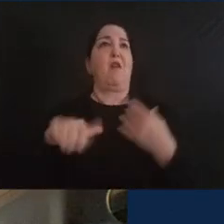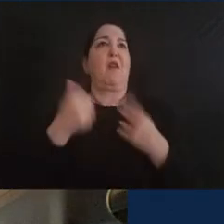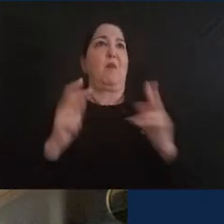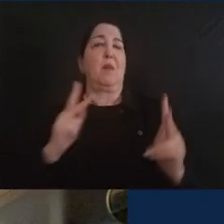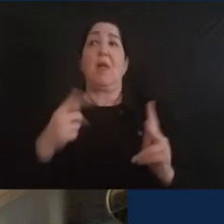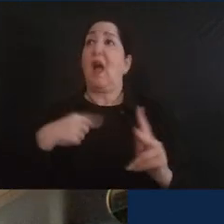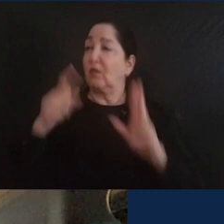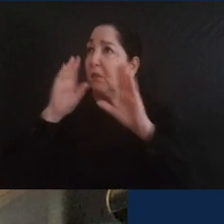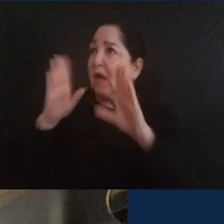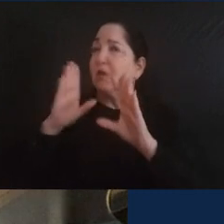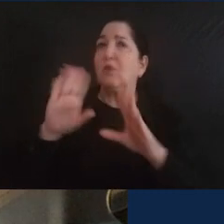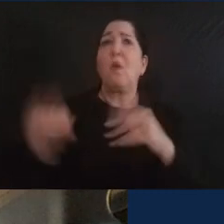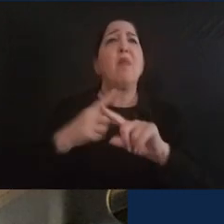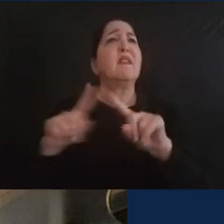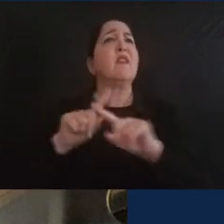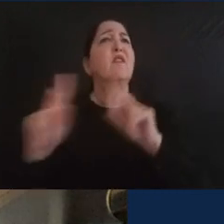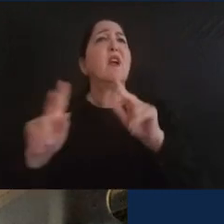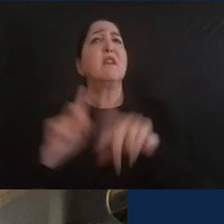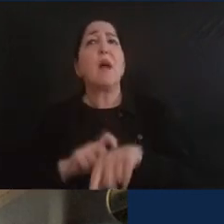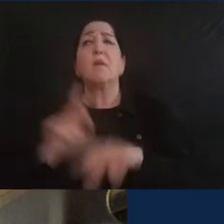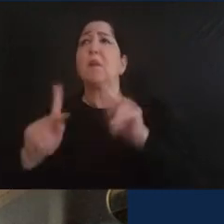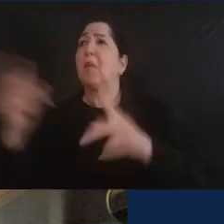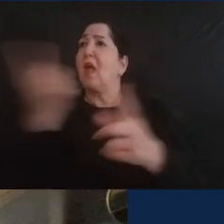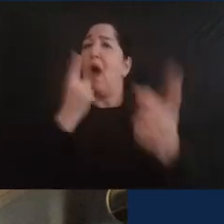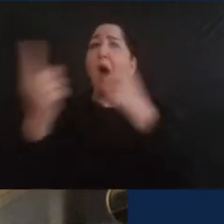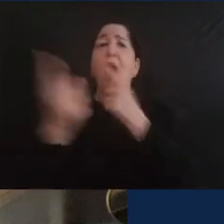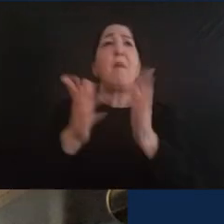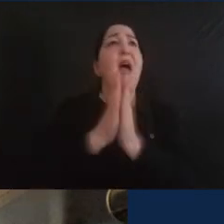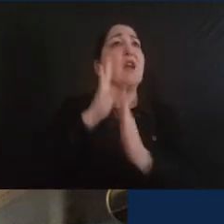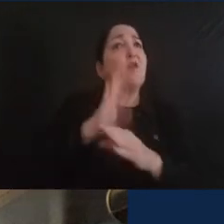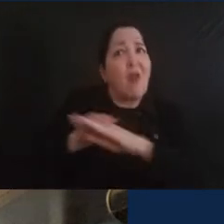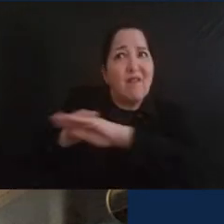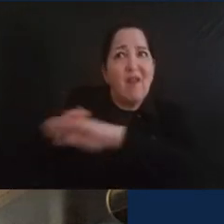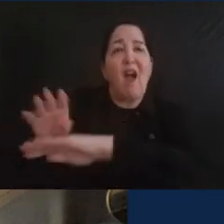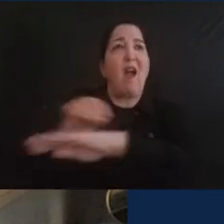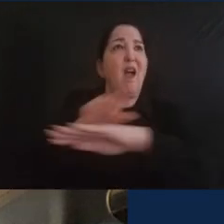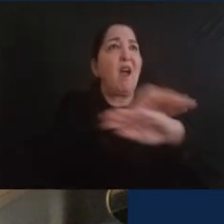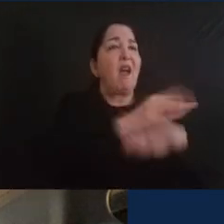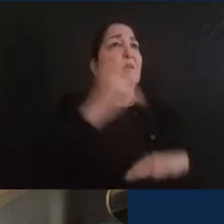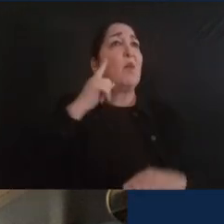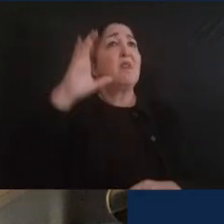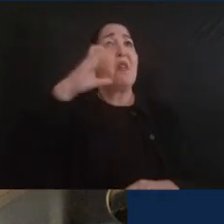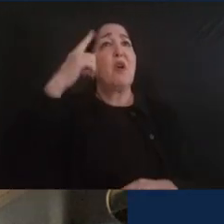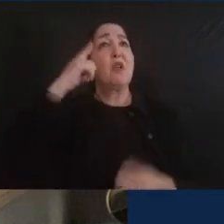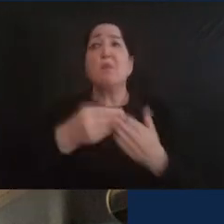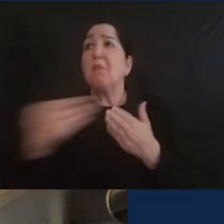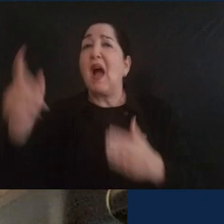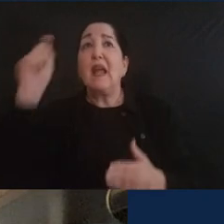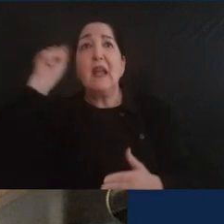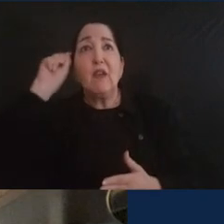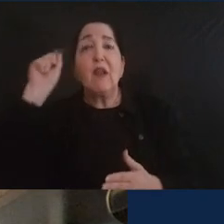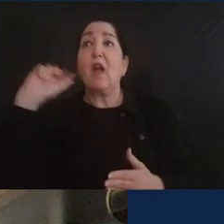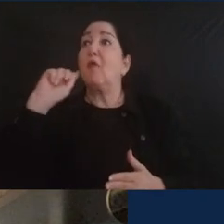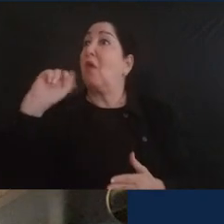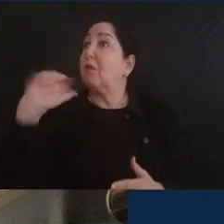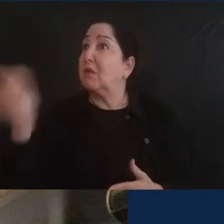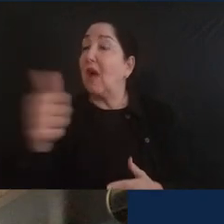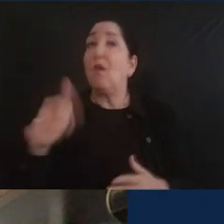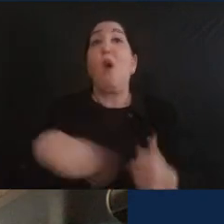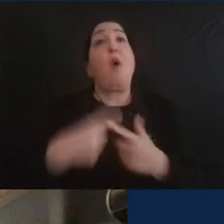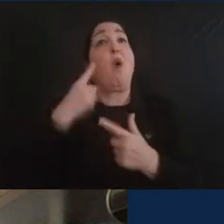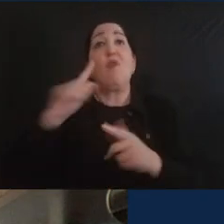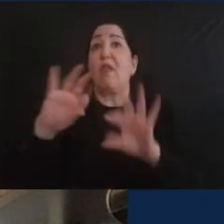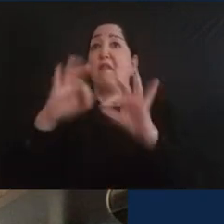feelings. I had to pay attention to all the times that people have come to me asking for advice because they were looking to acquire hearing aids